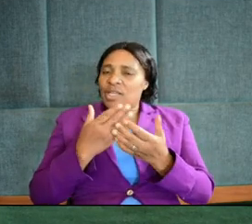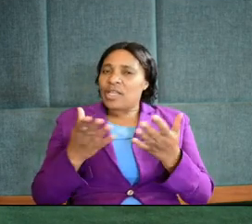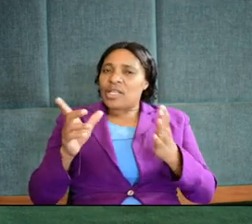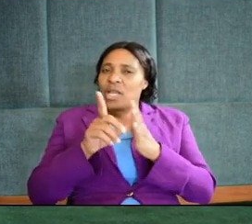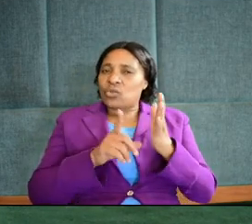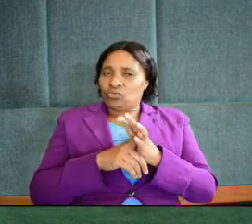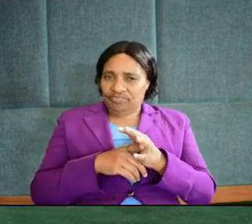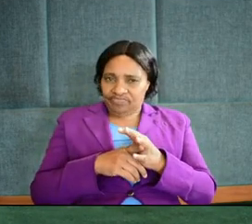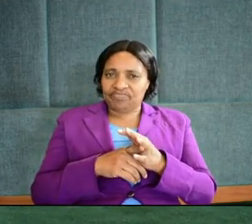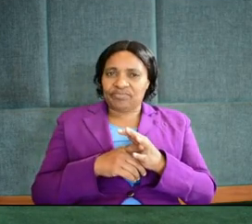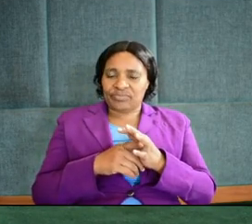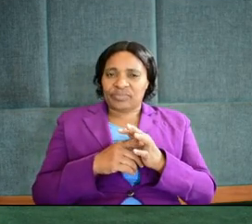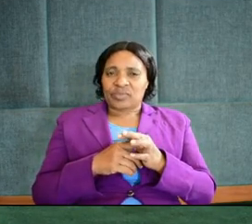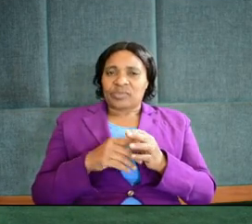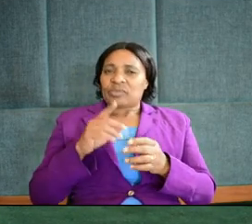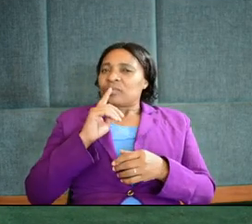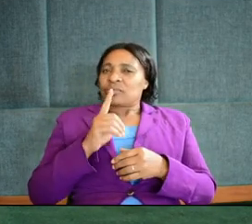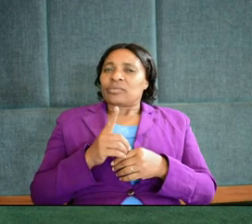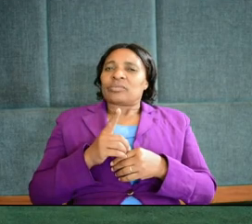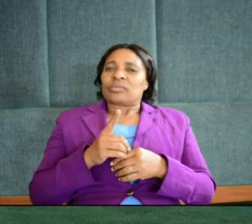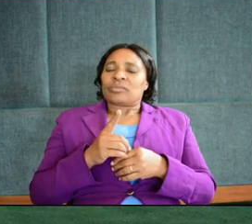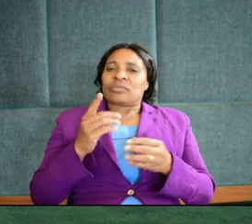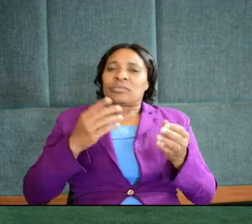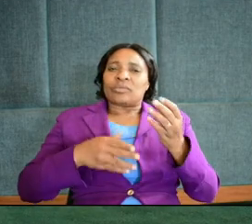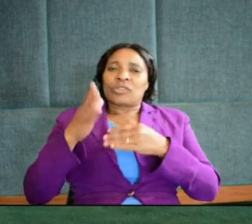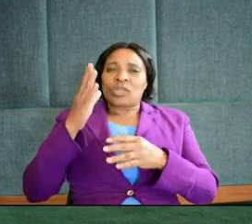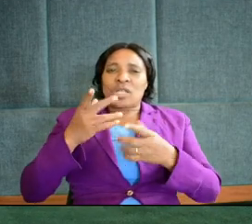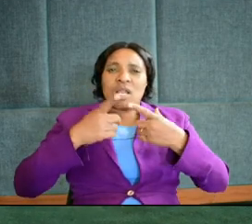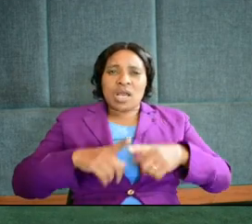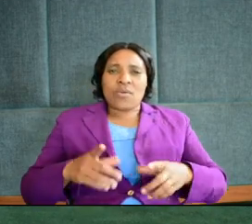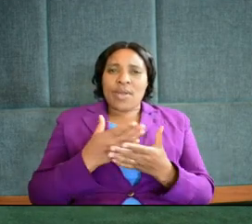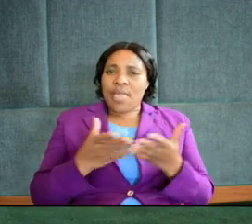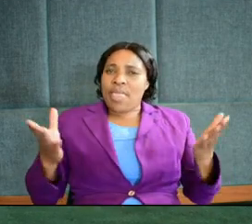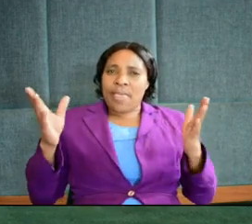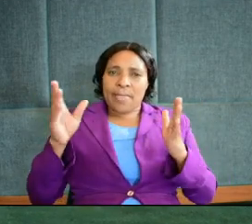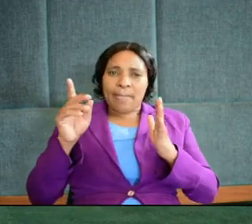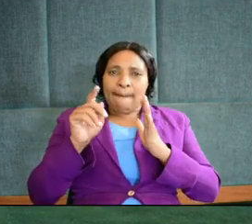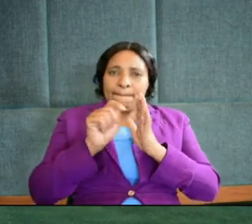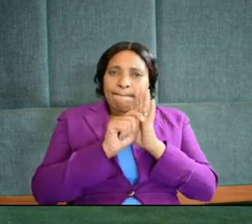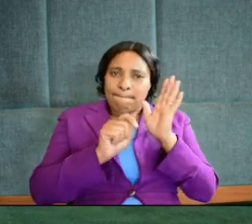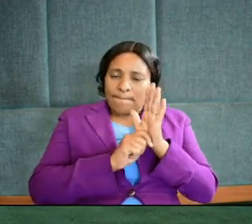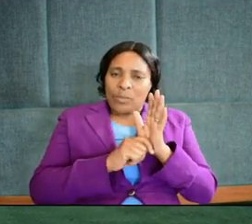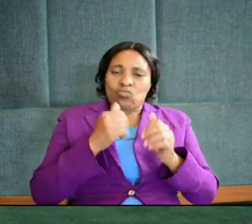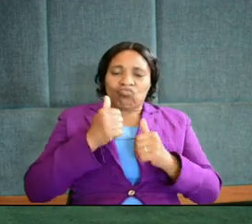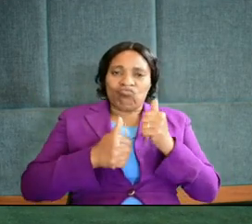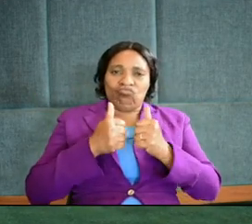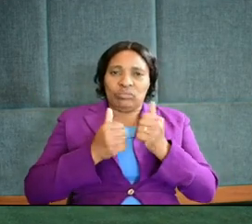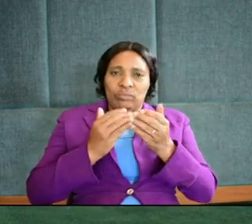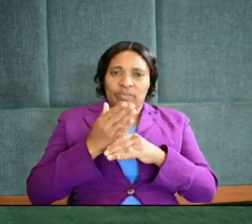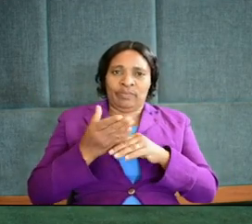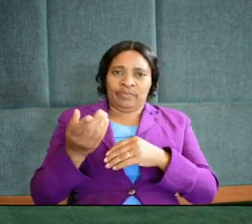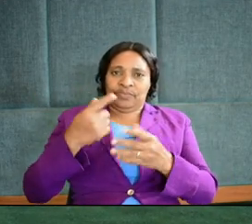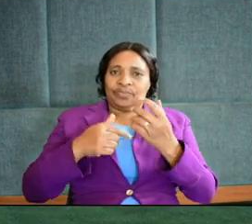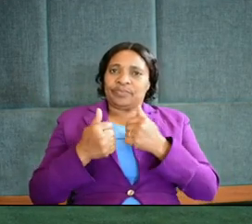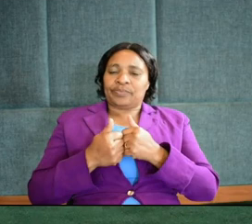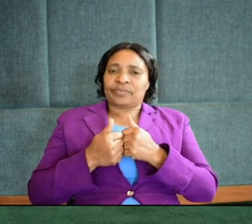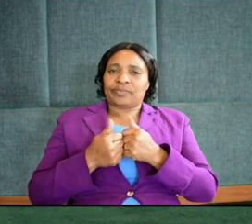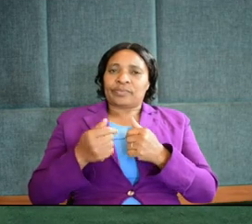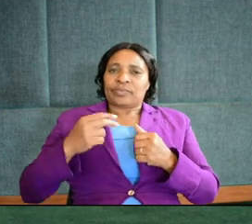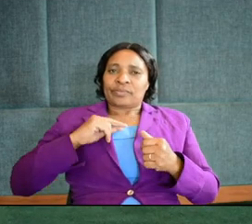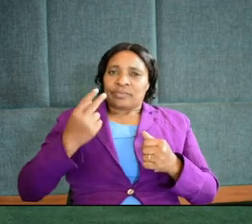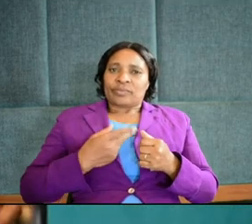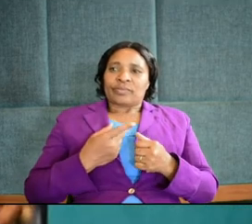lessons? So God will not allow any temptation that will overcome us. Neither will he let